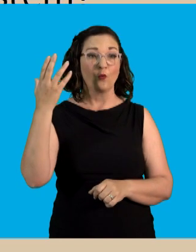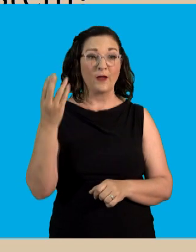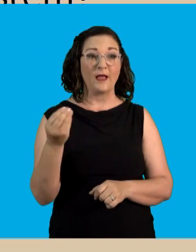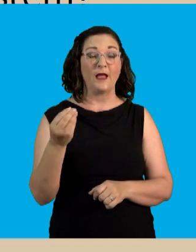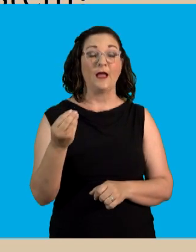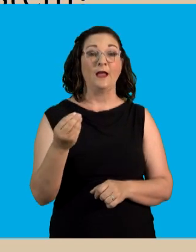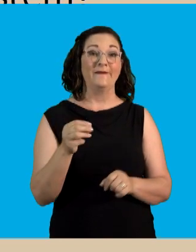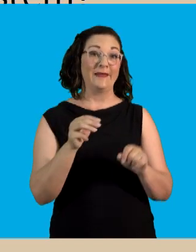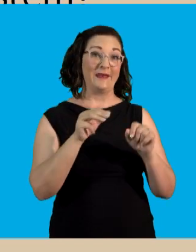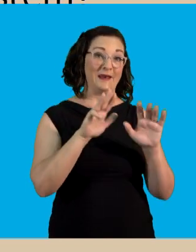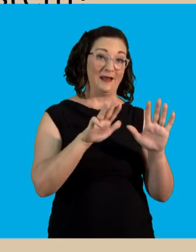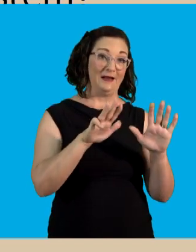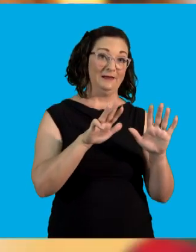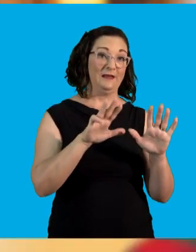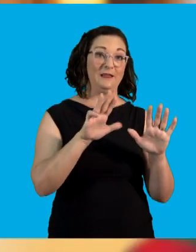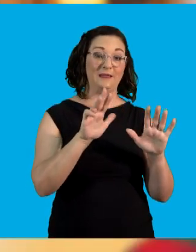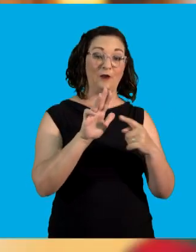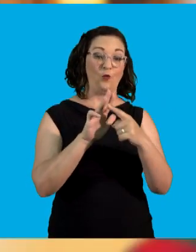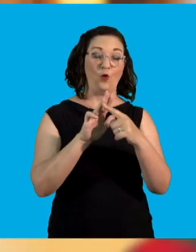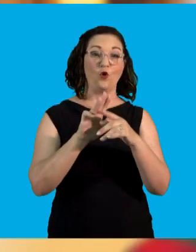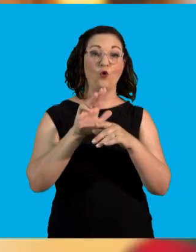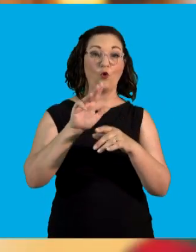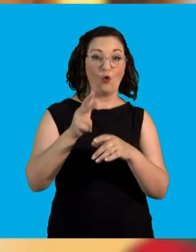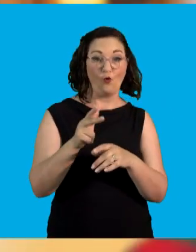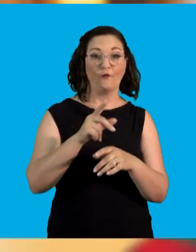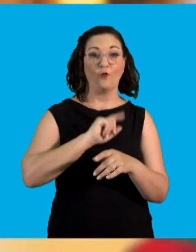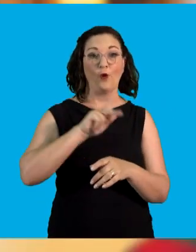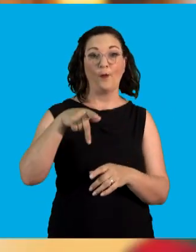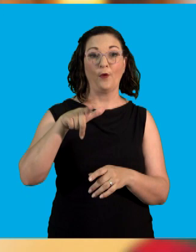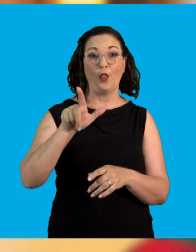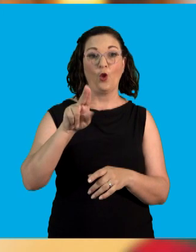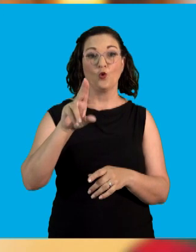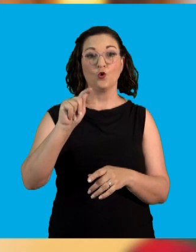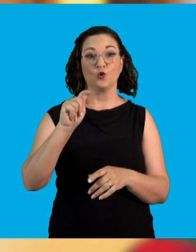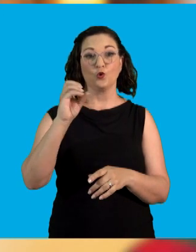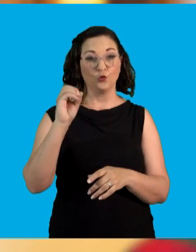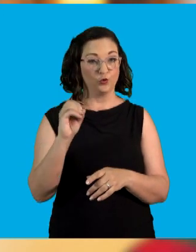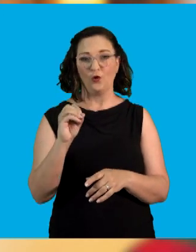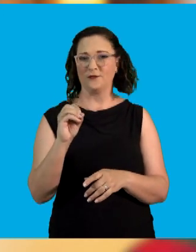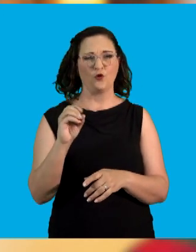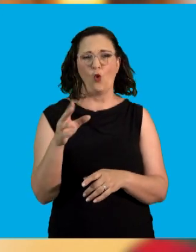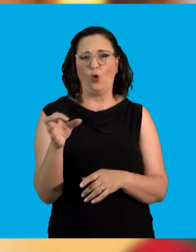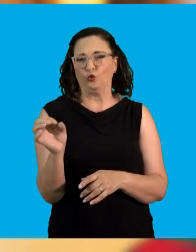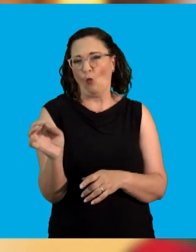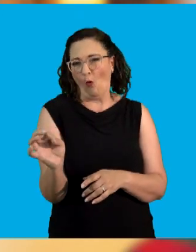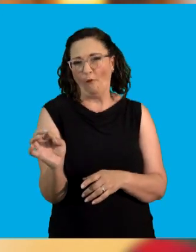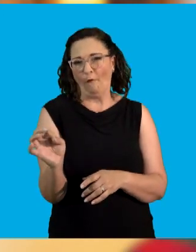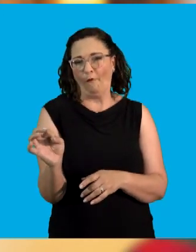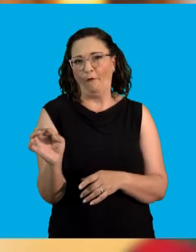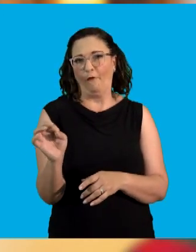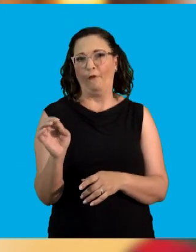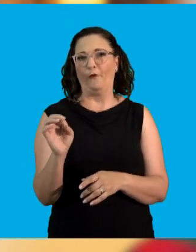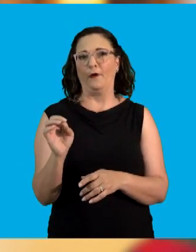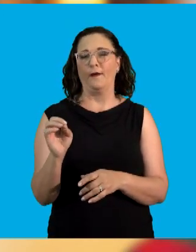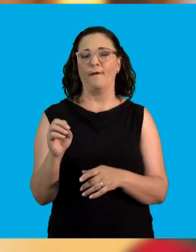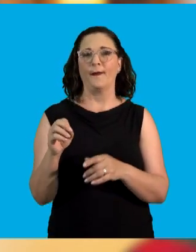the Pluto story, but remember that Pluto was then reclassified as a dwarf planet, and then it takes us to a